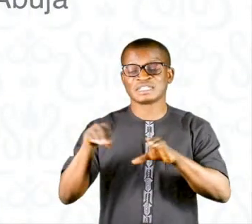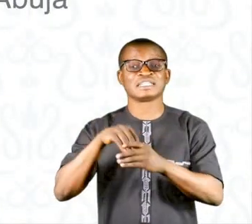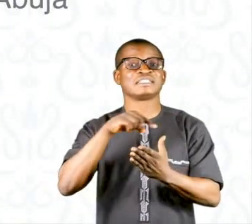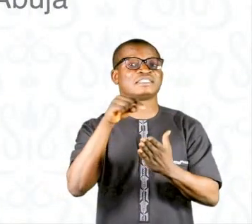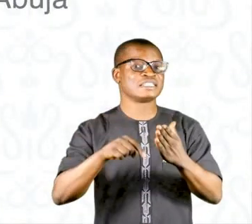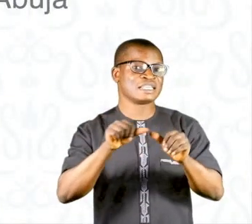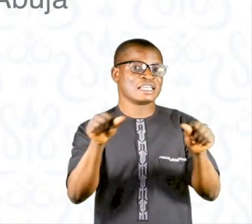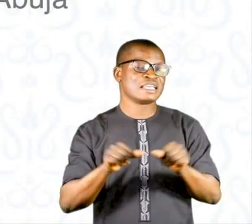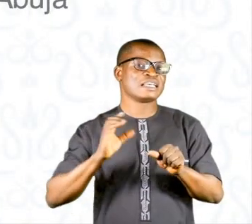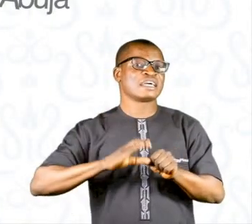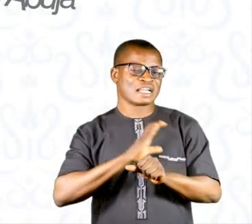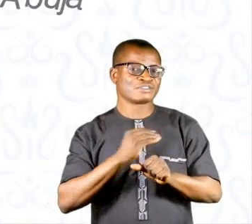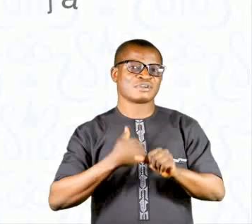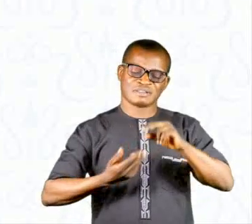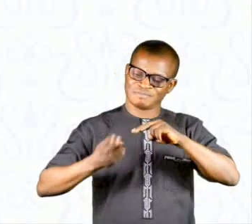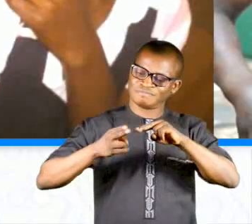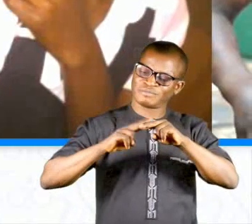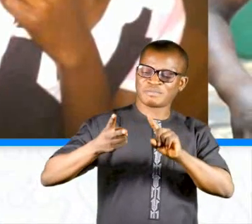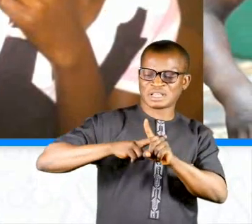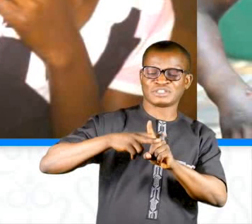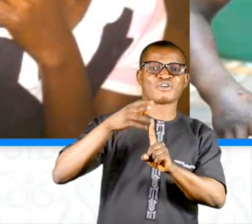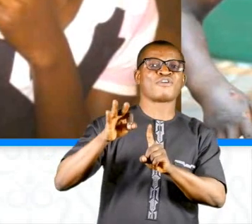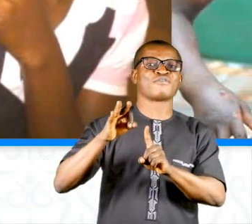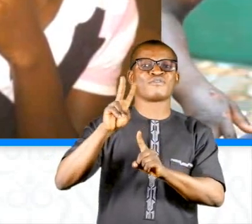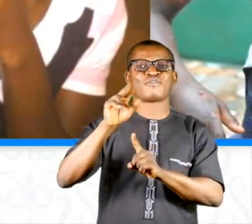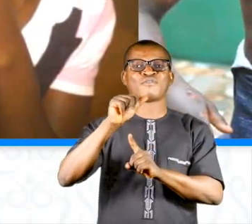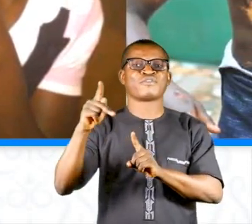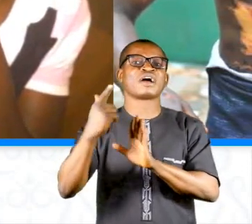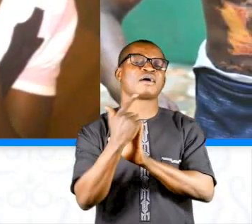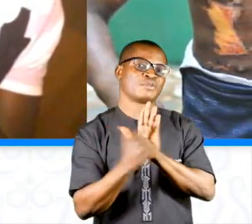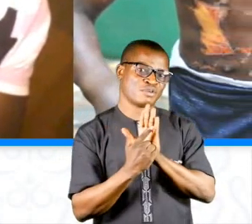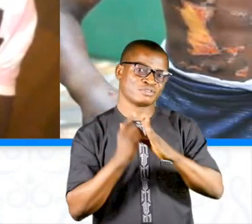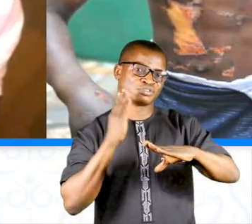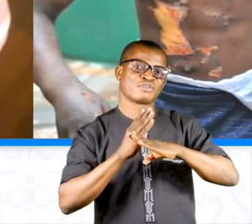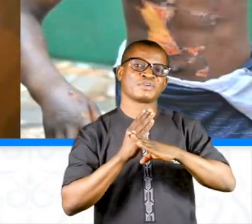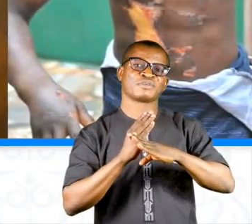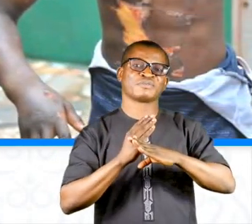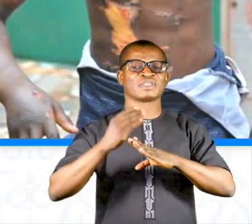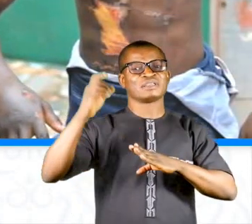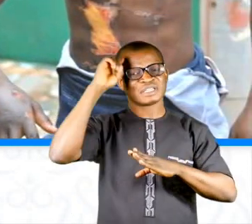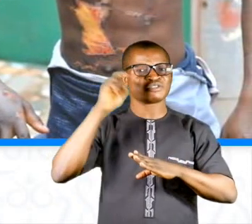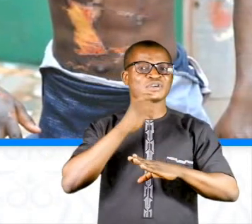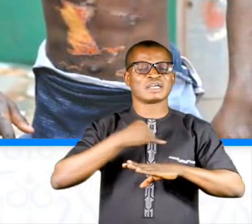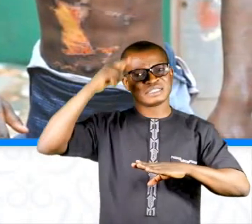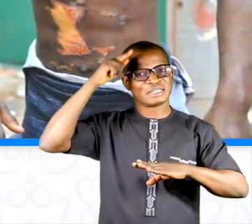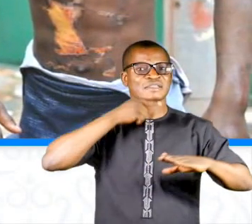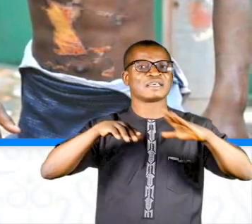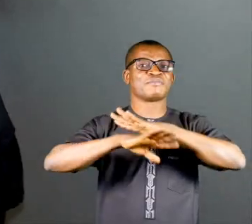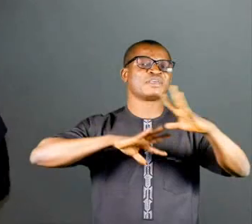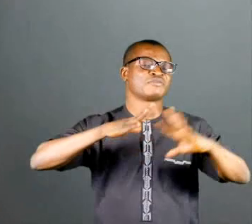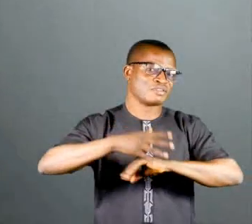activities in these area councils has enhanced the implementation of the VAP Act, curbing the incidences of sexual and gender-based